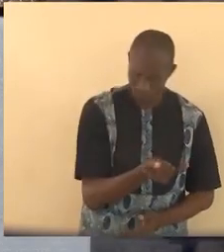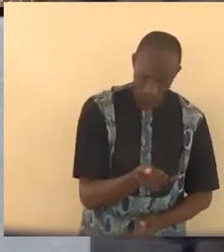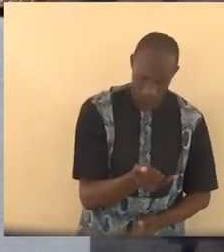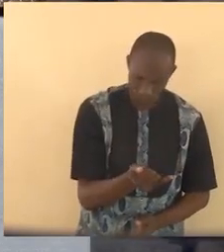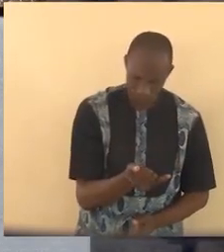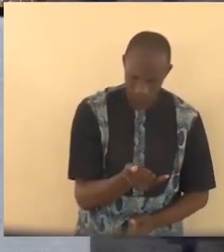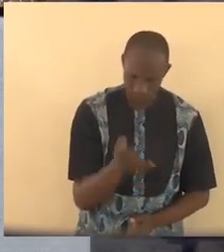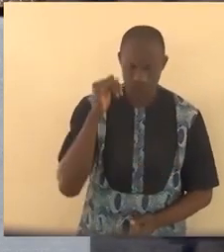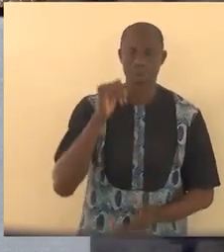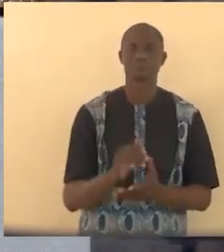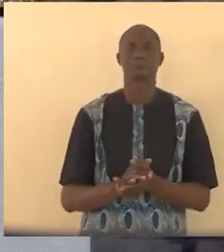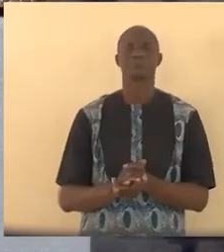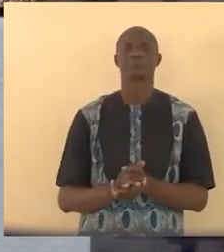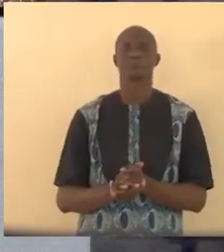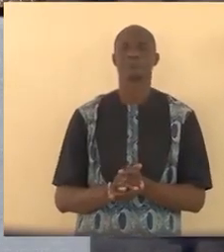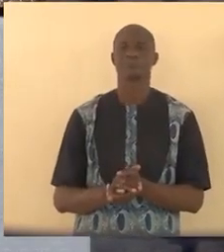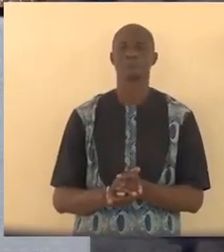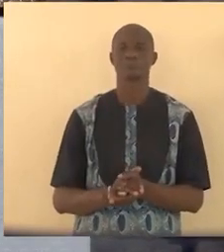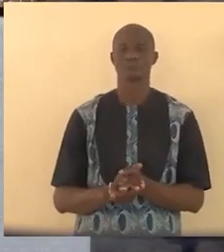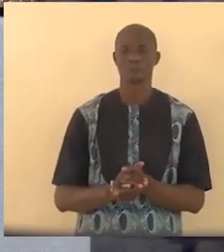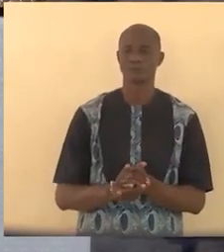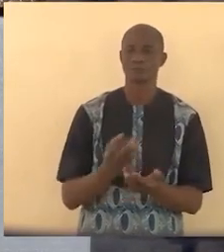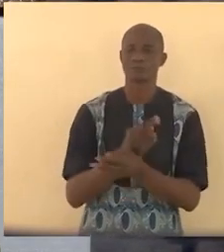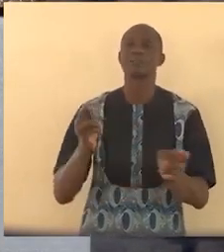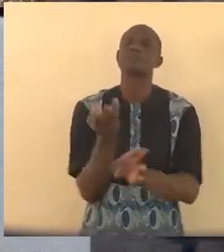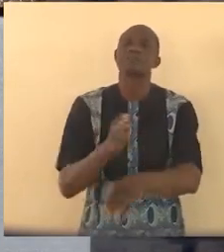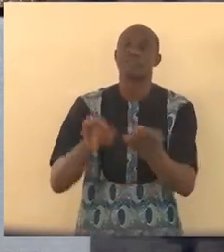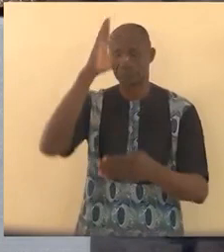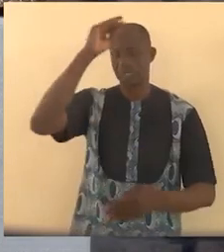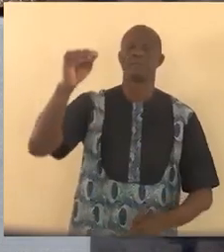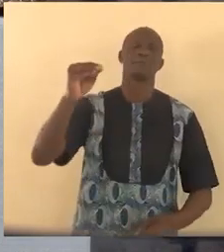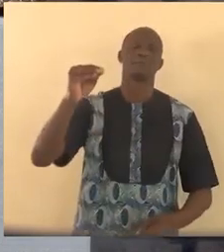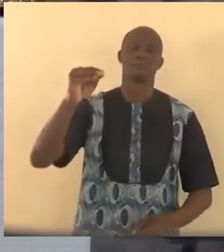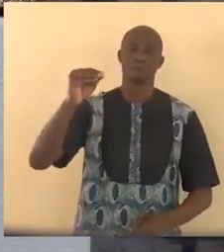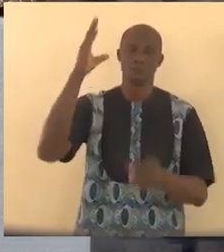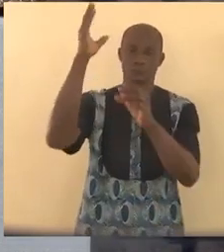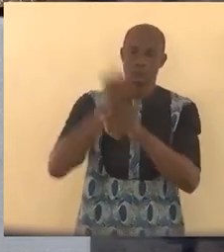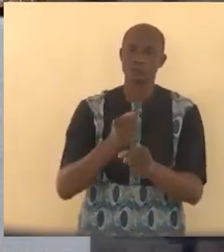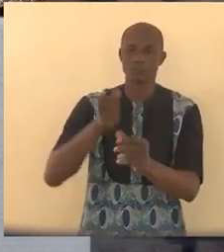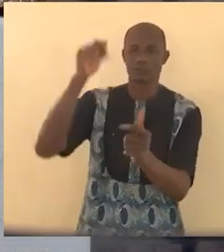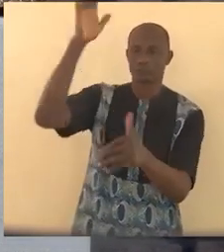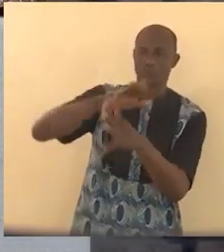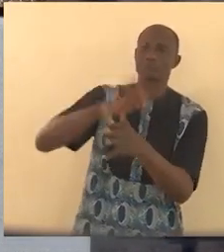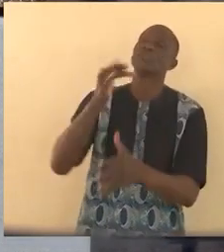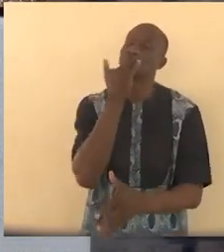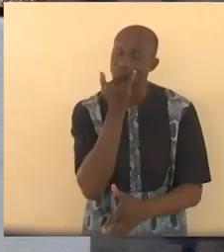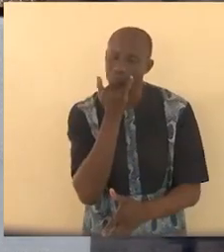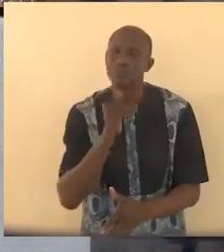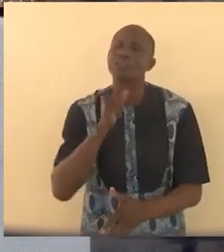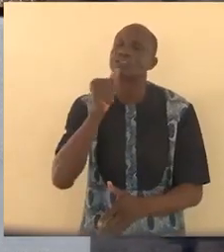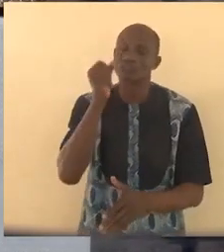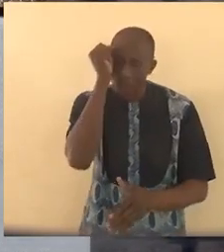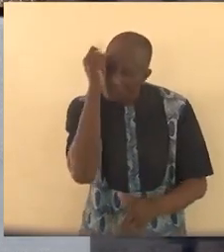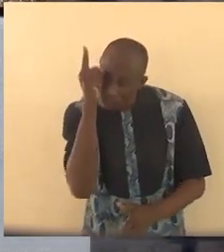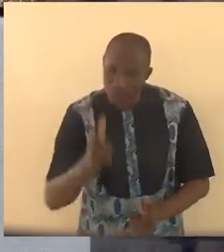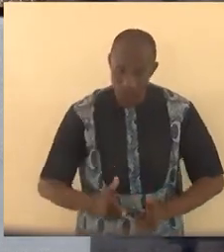fool, an idiot. He was already a dead man. He got his priorities wrong. He